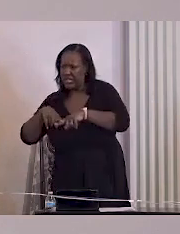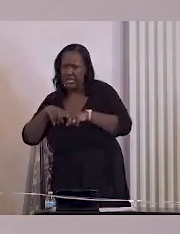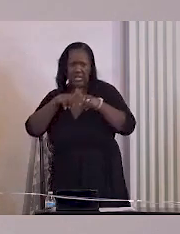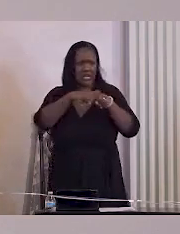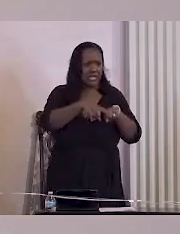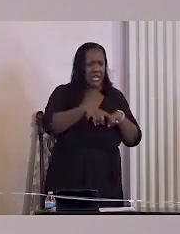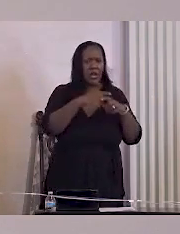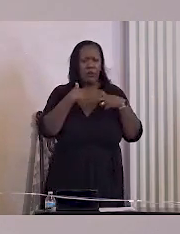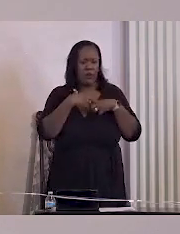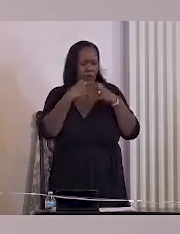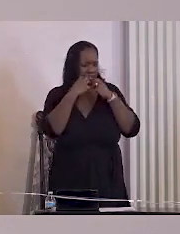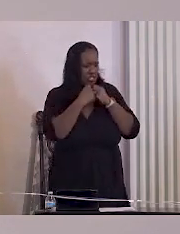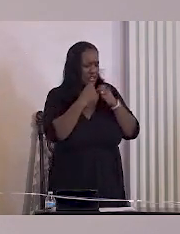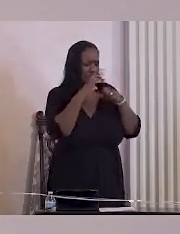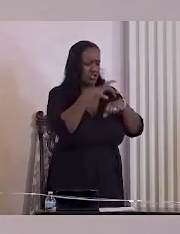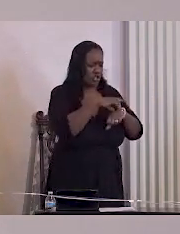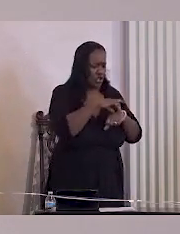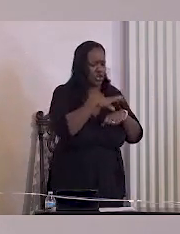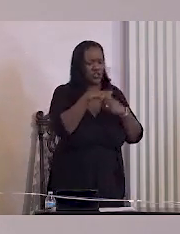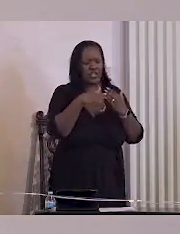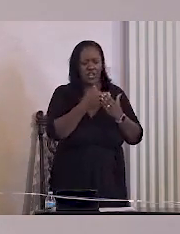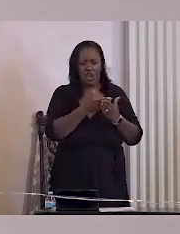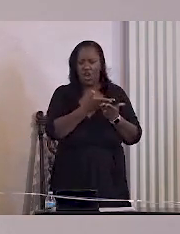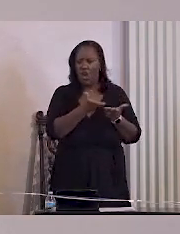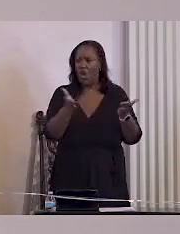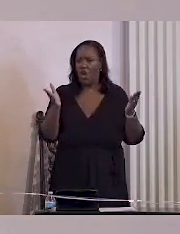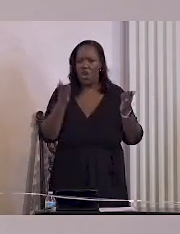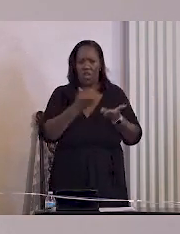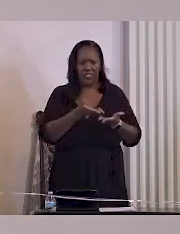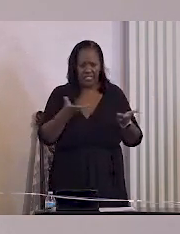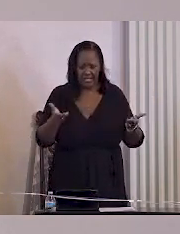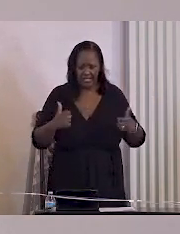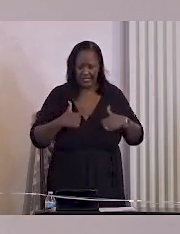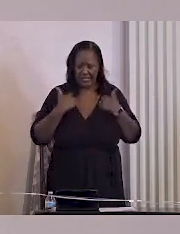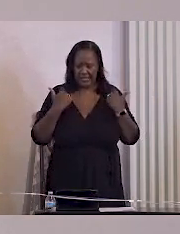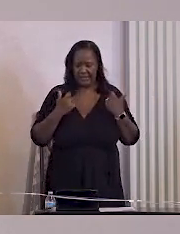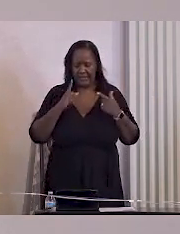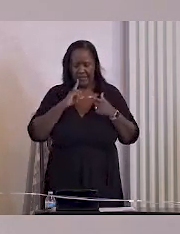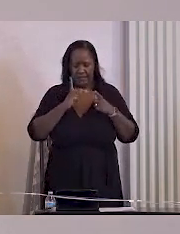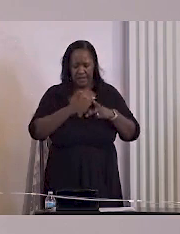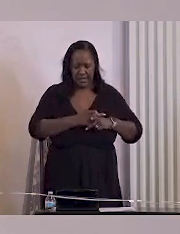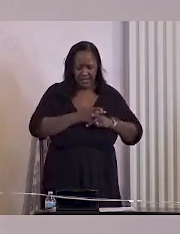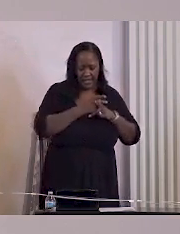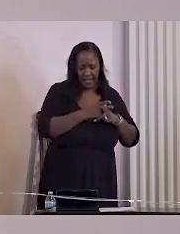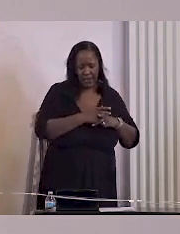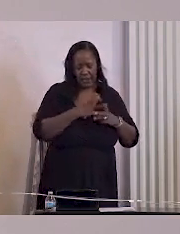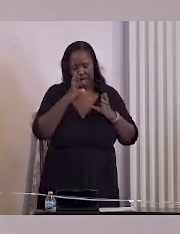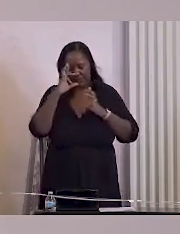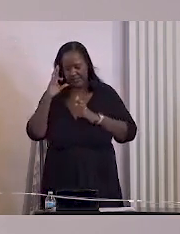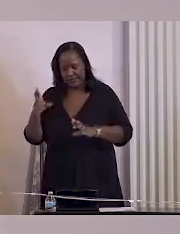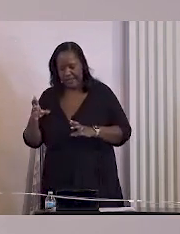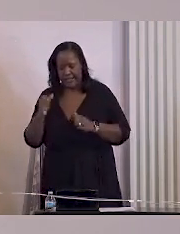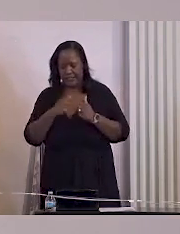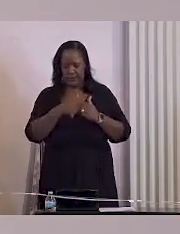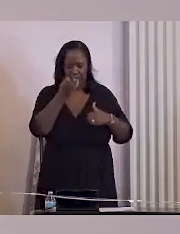to cherish earth and all beings by creating and nurturing relationships of care and respect. With